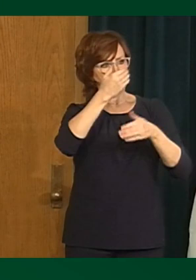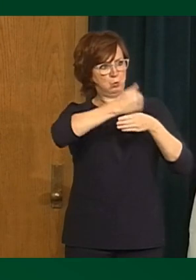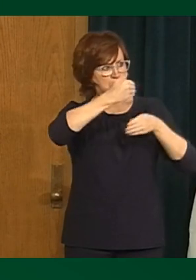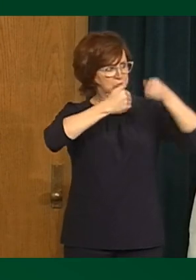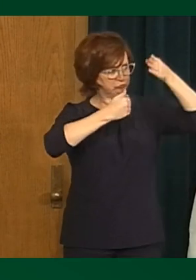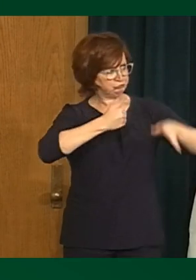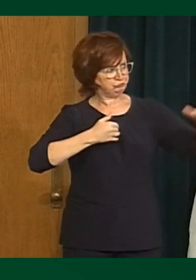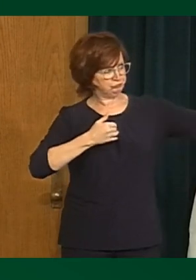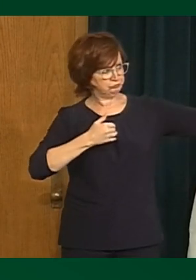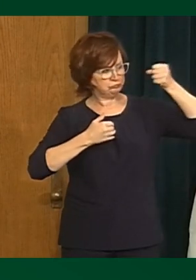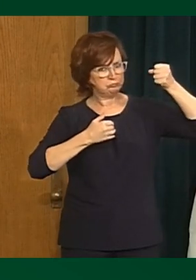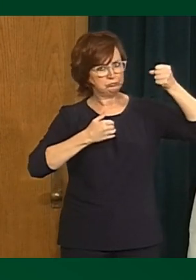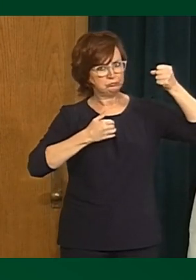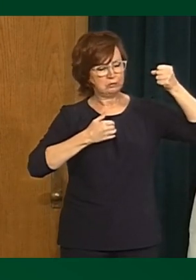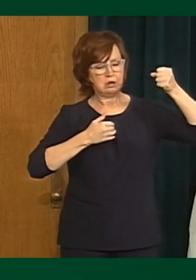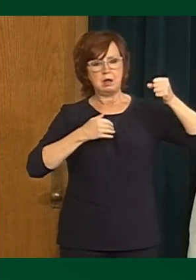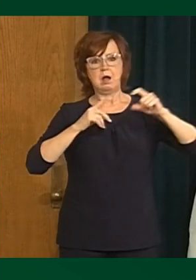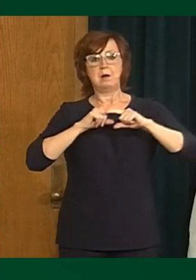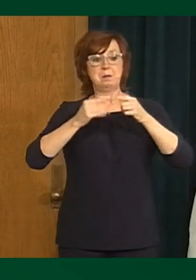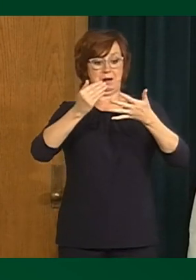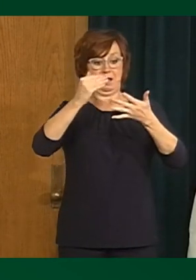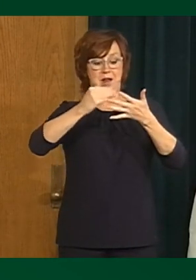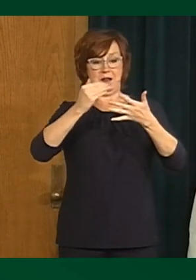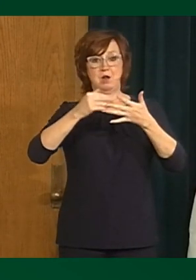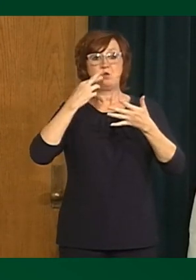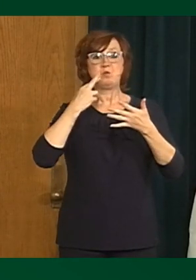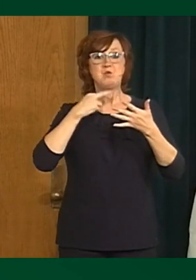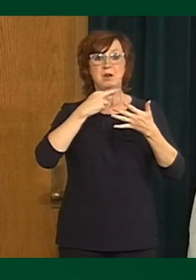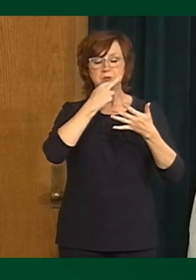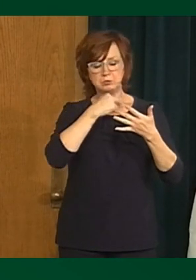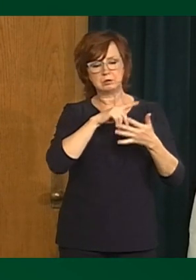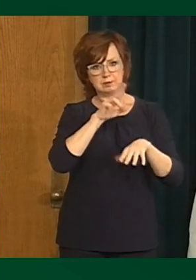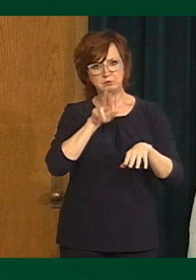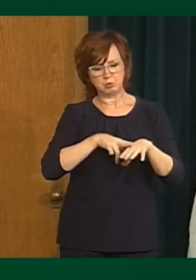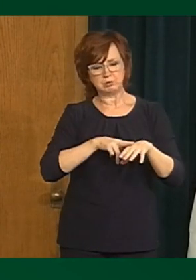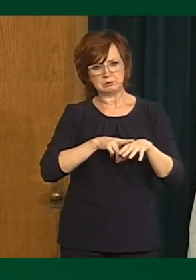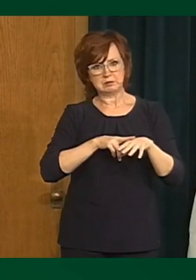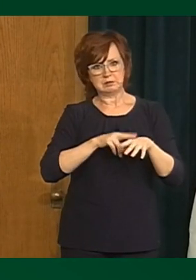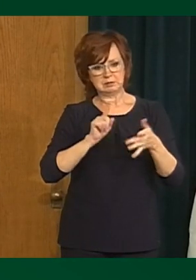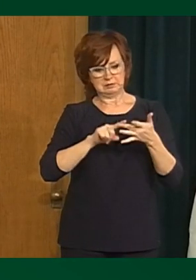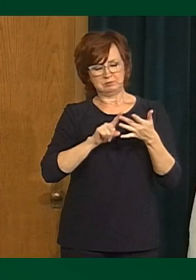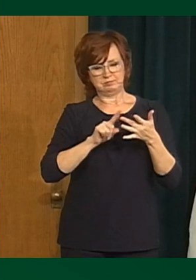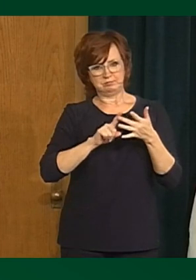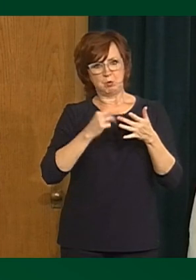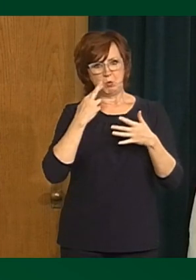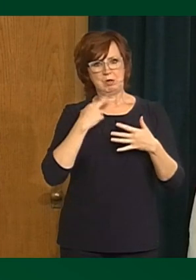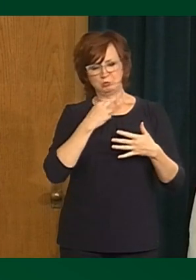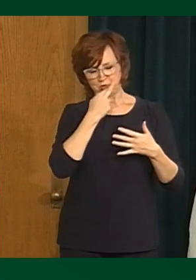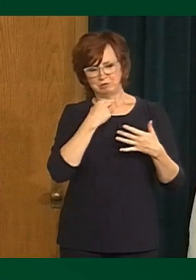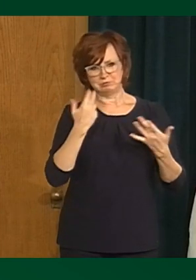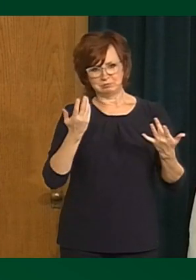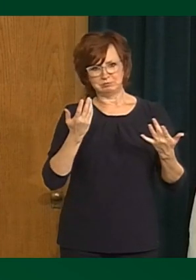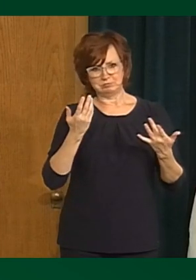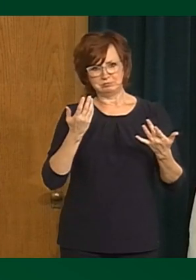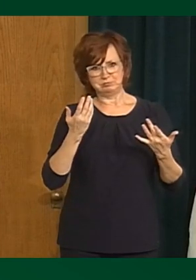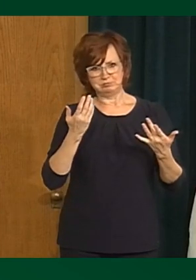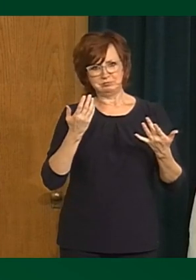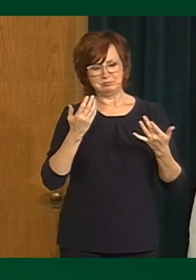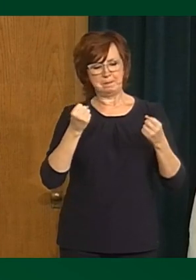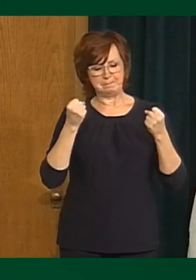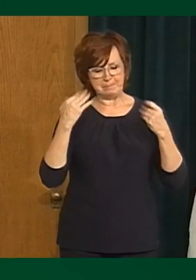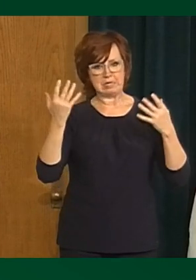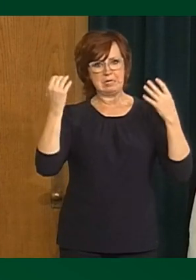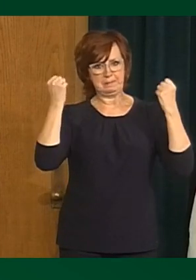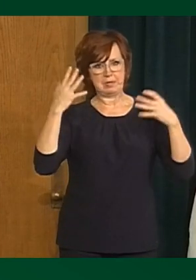to change in many ways how they're operating. Most notable among them is the large number of restaurants in communities